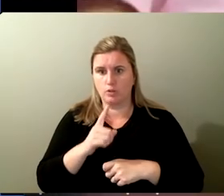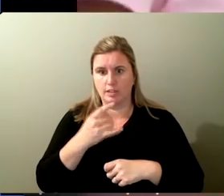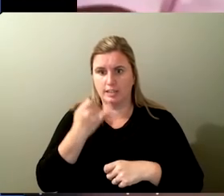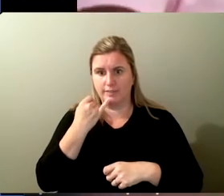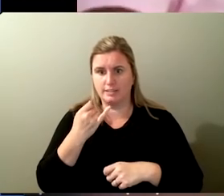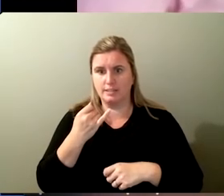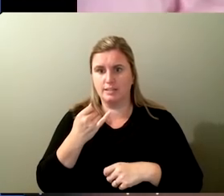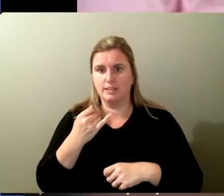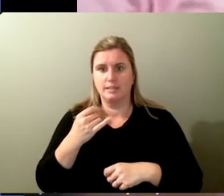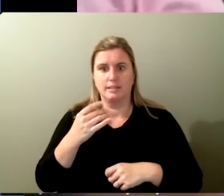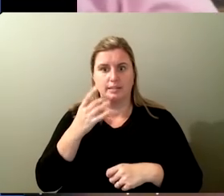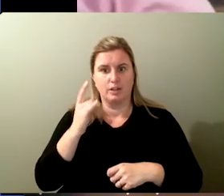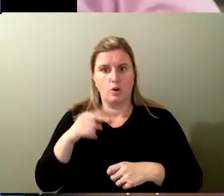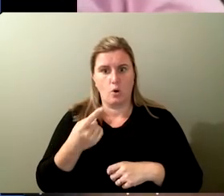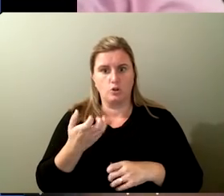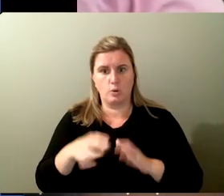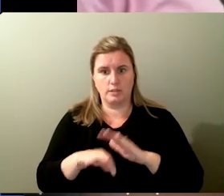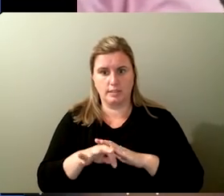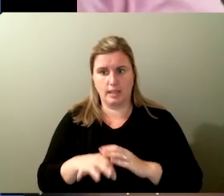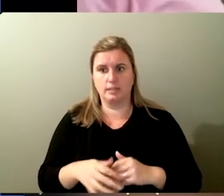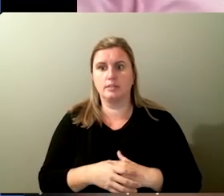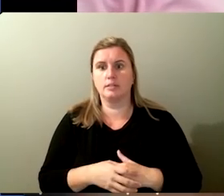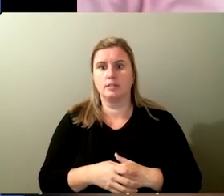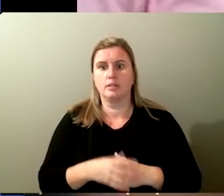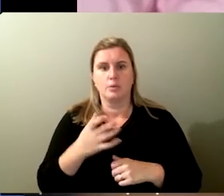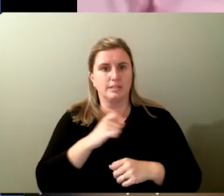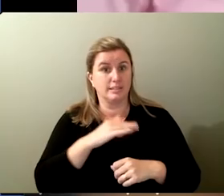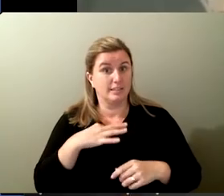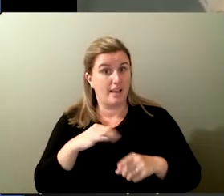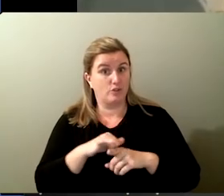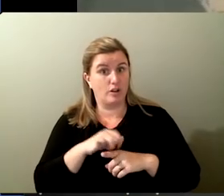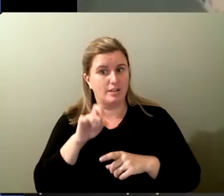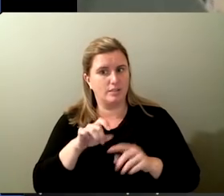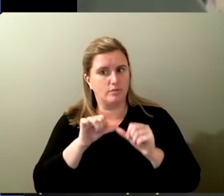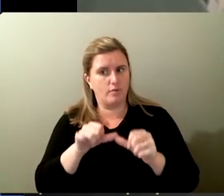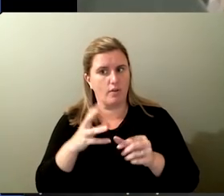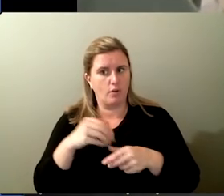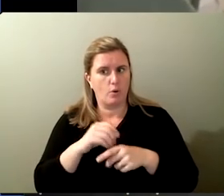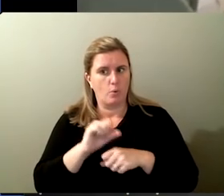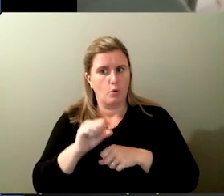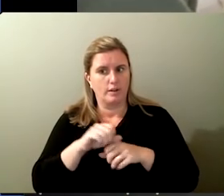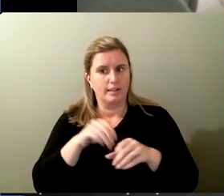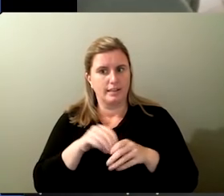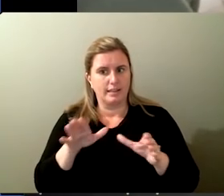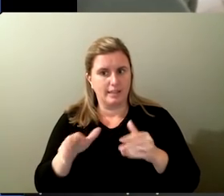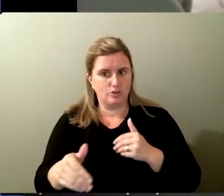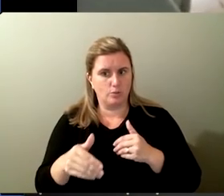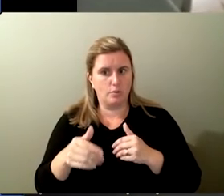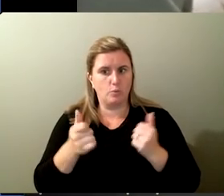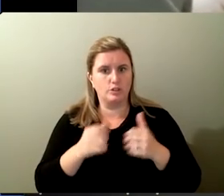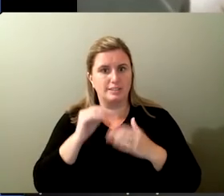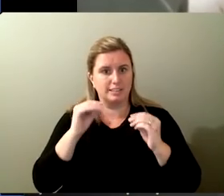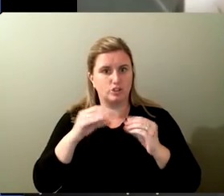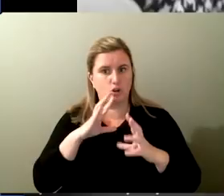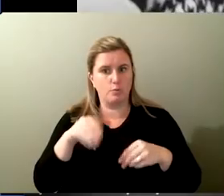the kitty only that I want you to select. We need staff training that involves ongoing work in classrooms in which teachers are